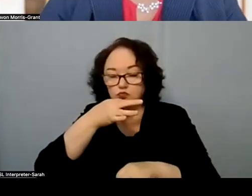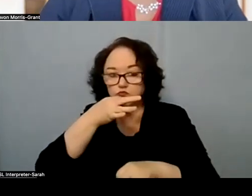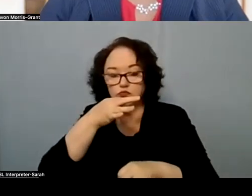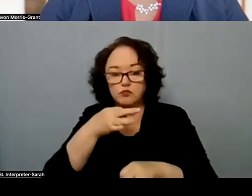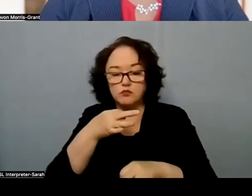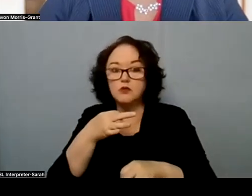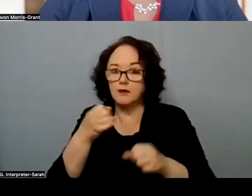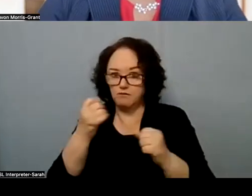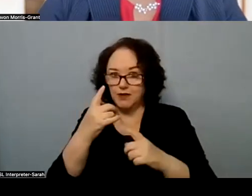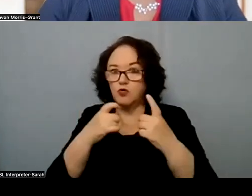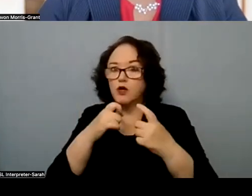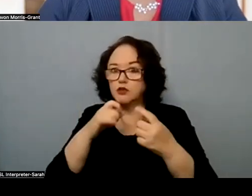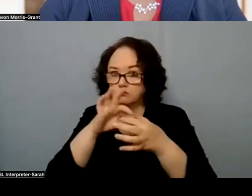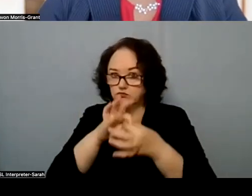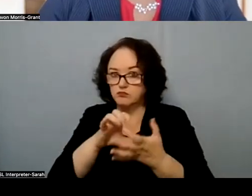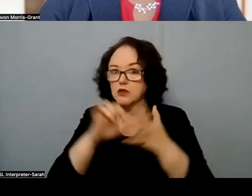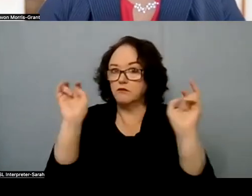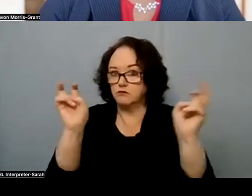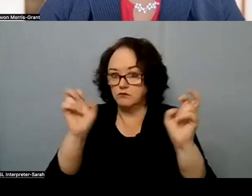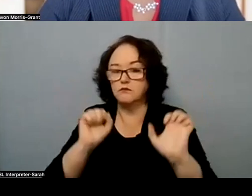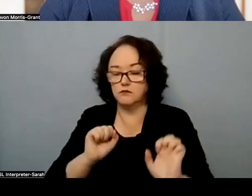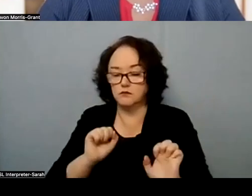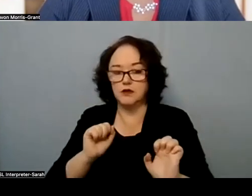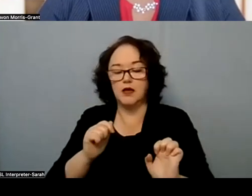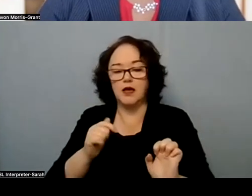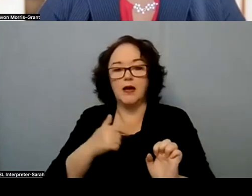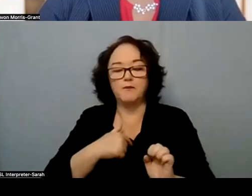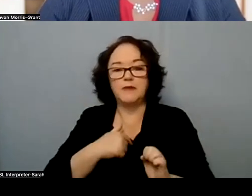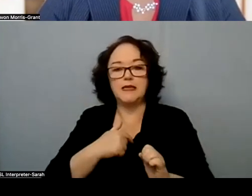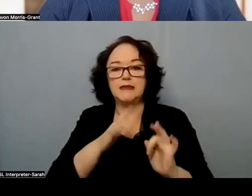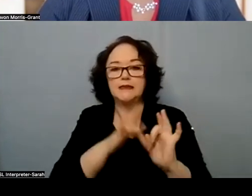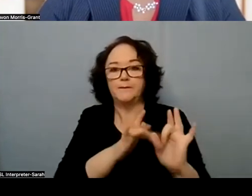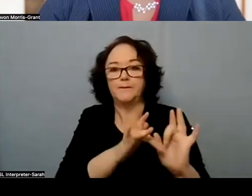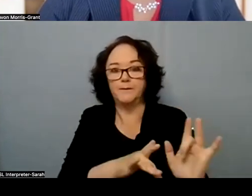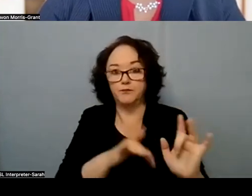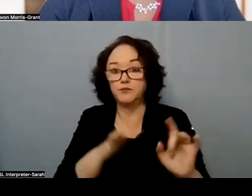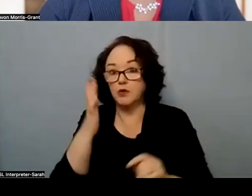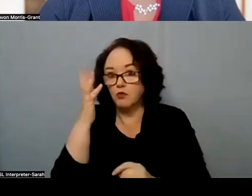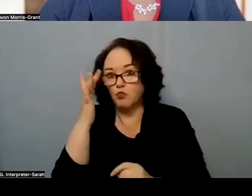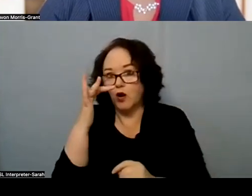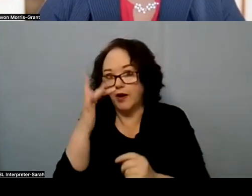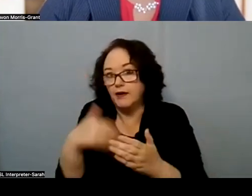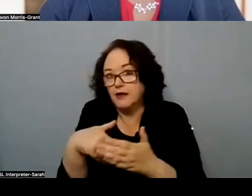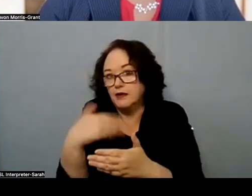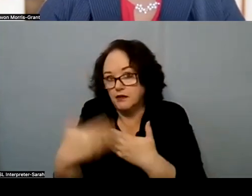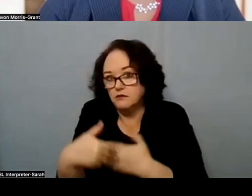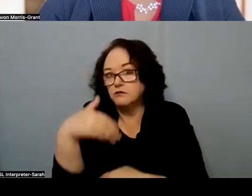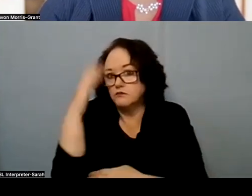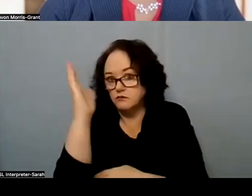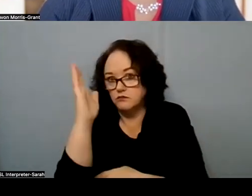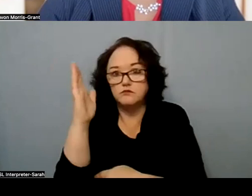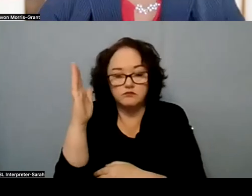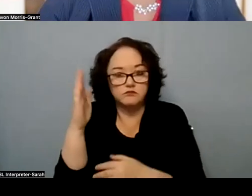those questions and I skipped over them because we're going to actually, that's going to be the next section that we're going